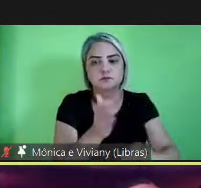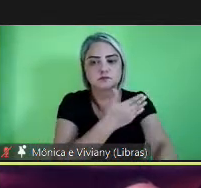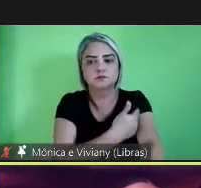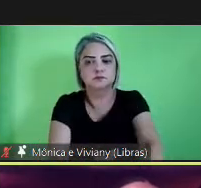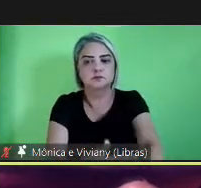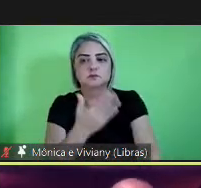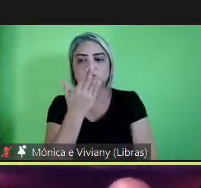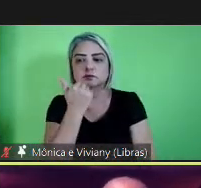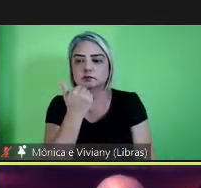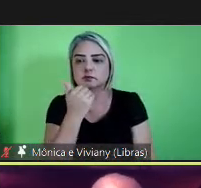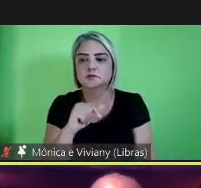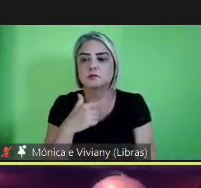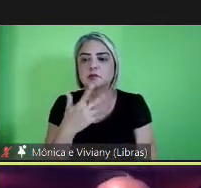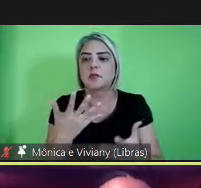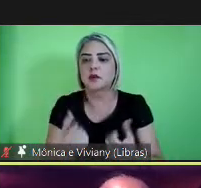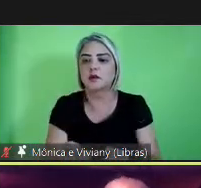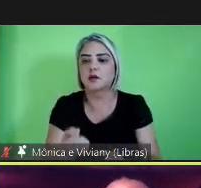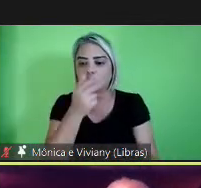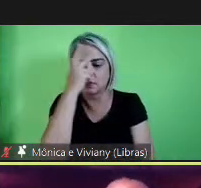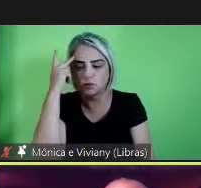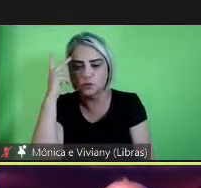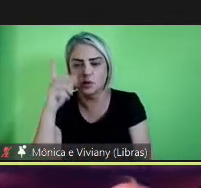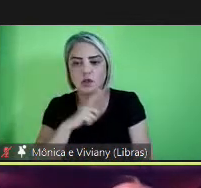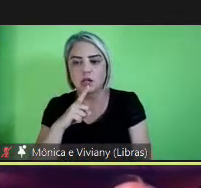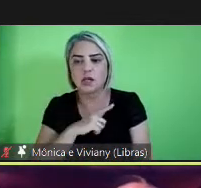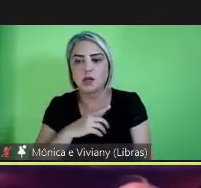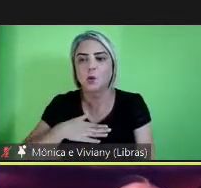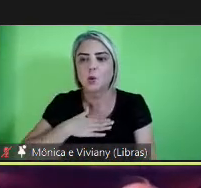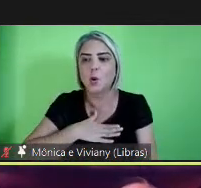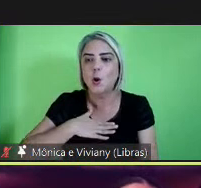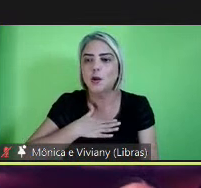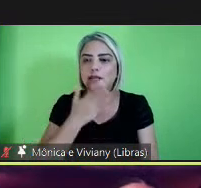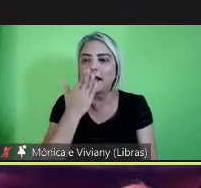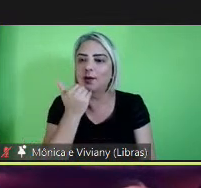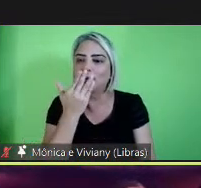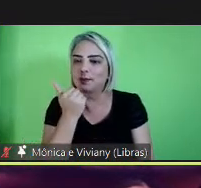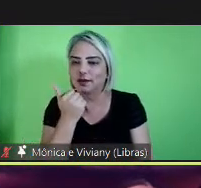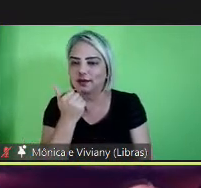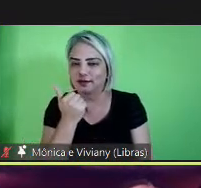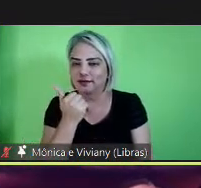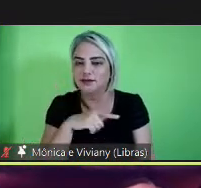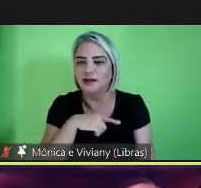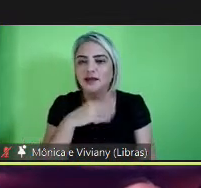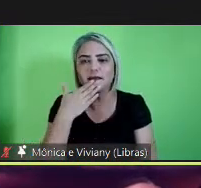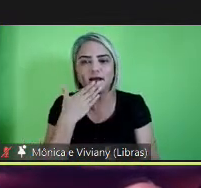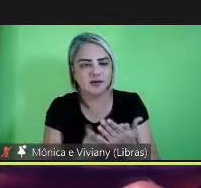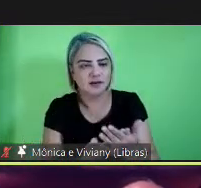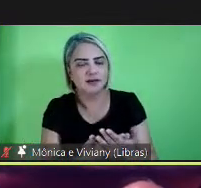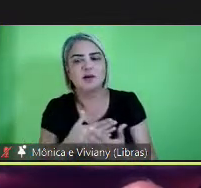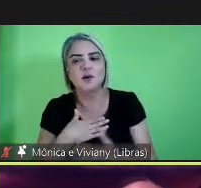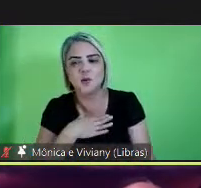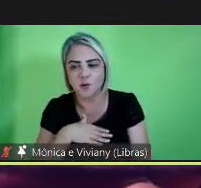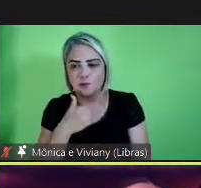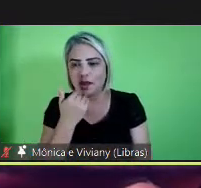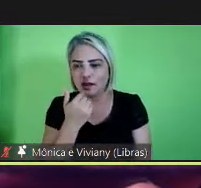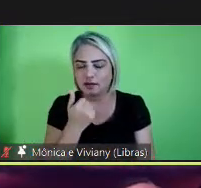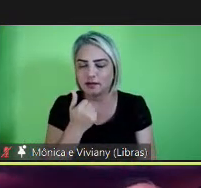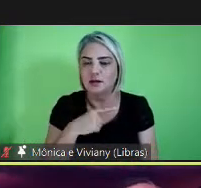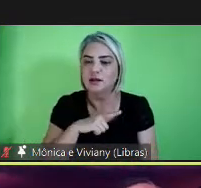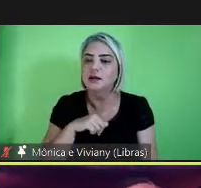have to like what it is they're eating. They have to recognize what they're eating. And again, cultural competence comes into